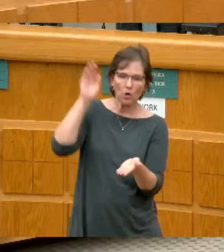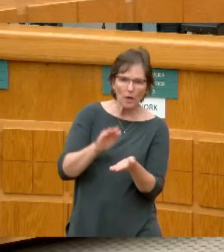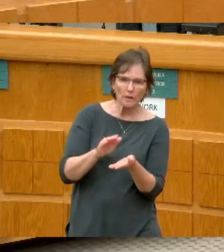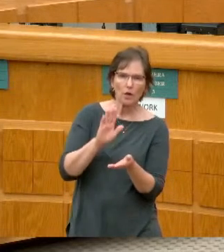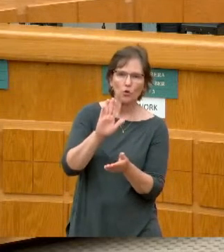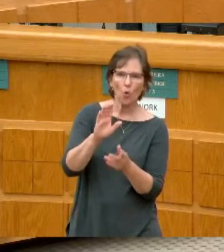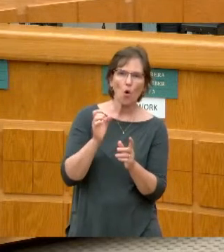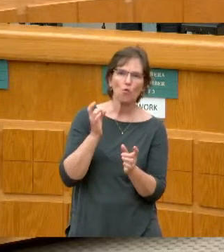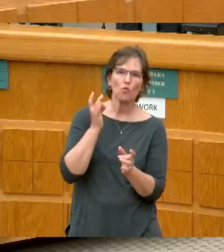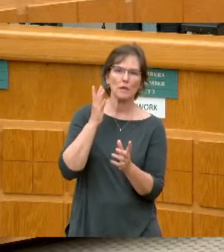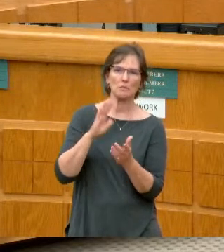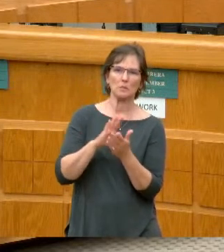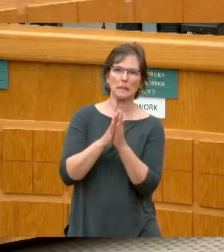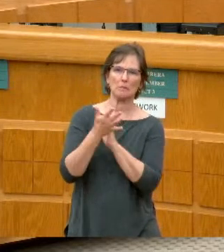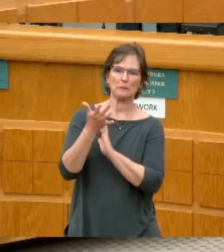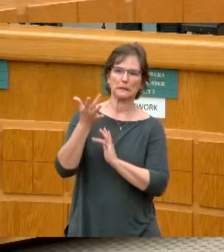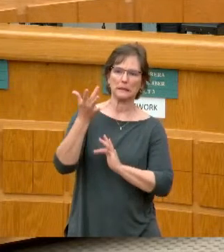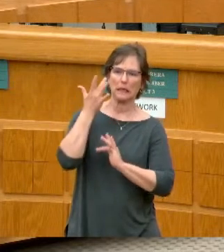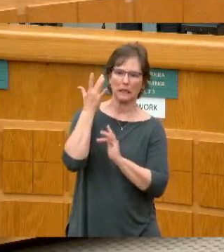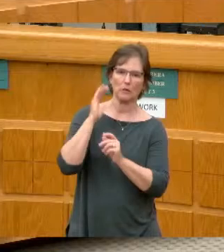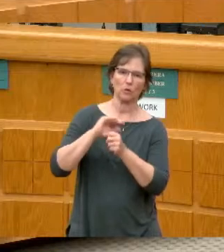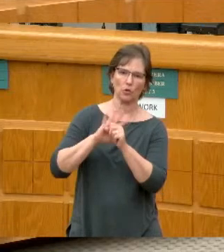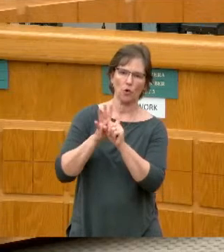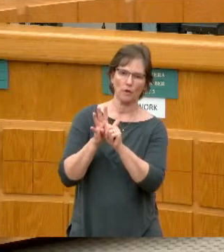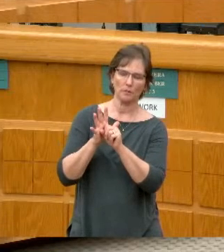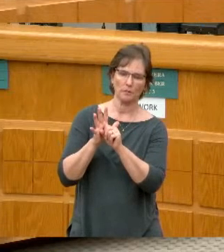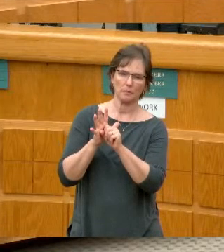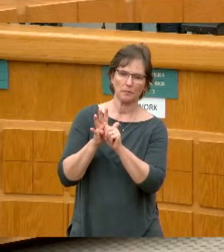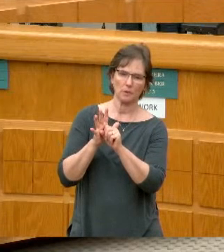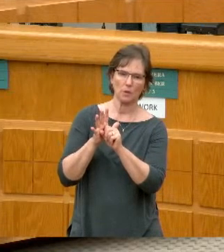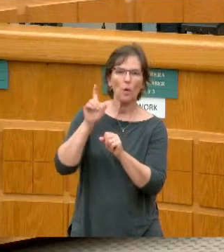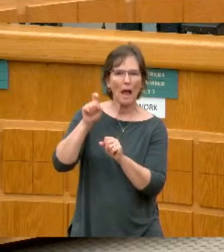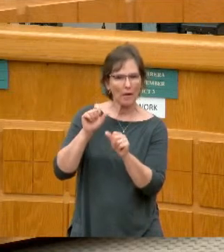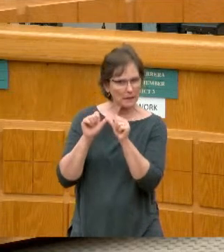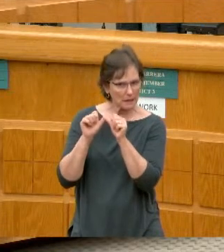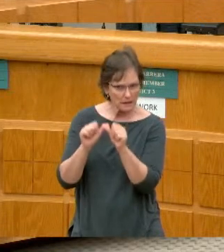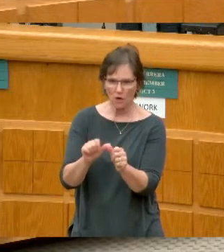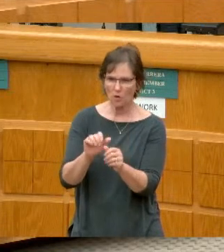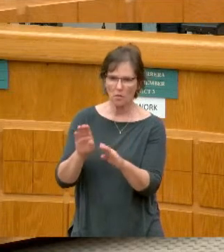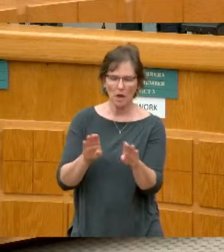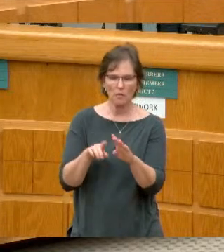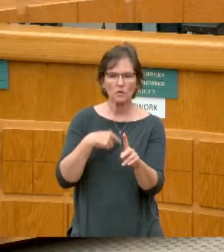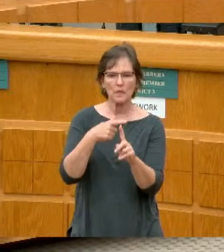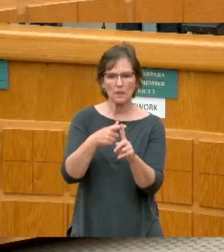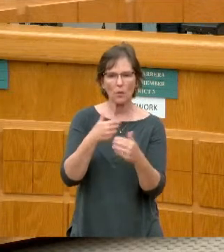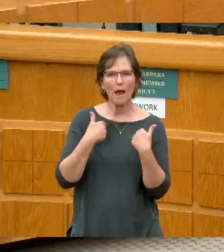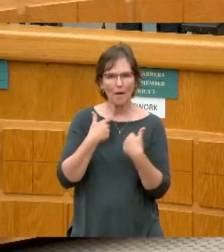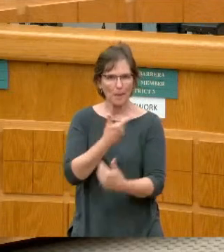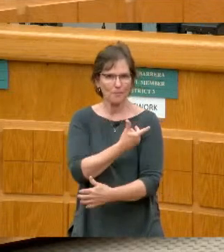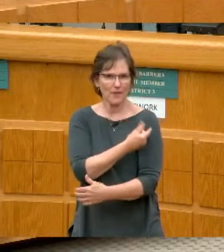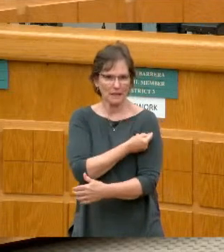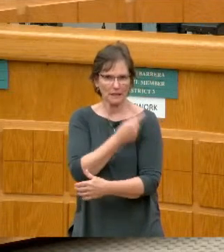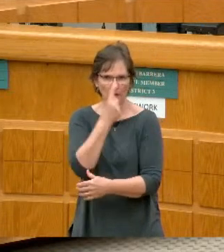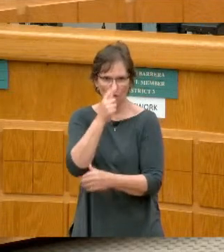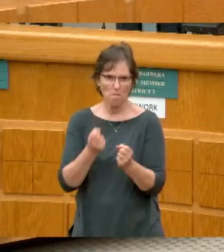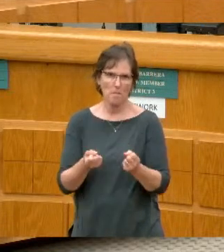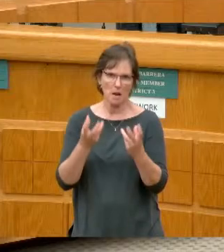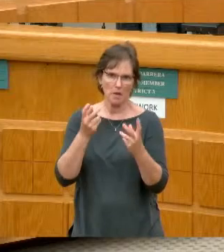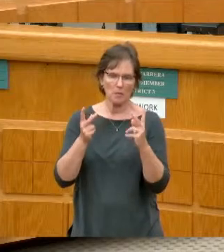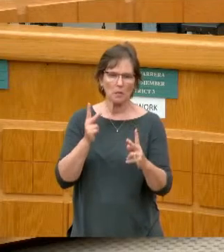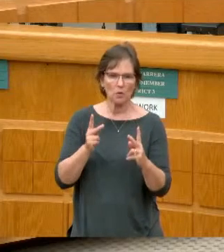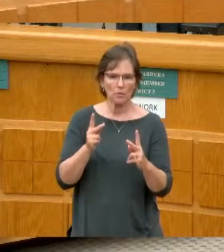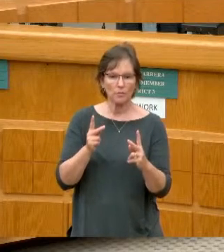plates outside of their home. As cases rise in Nueces County, remember to continue practicing